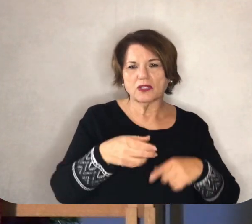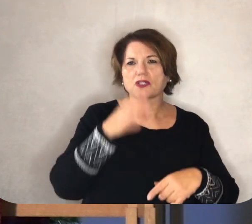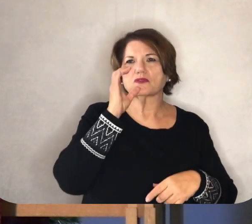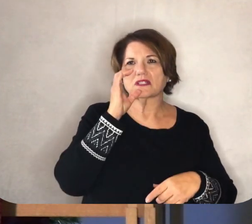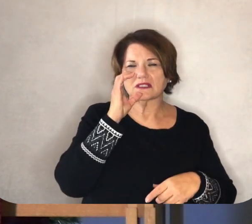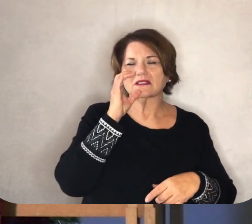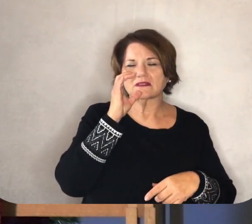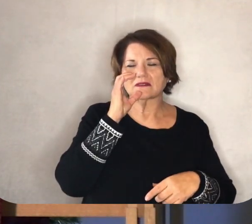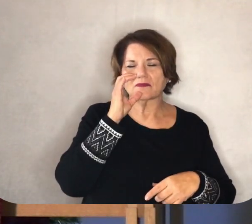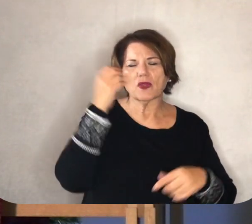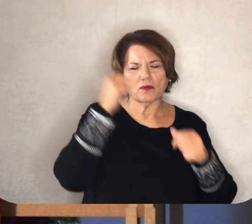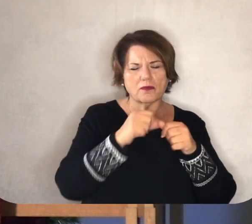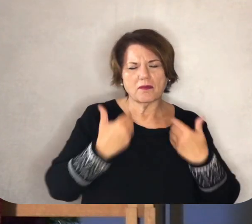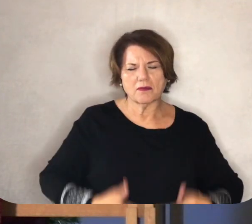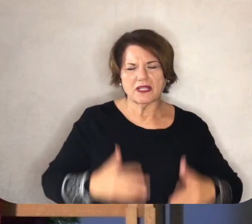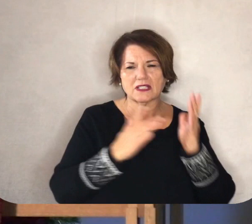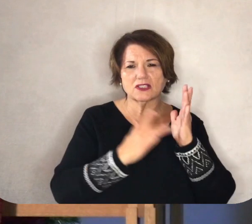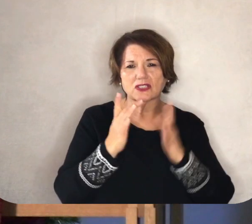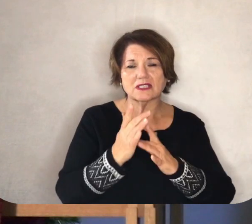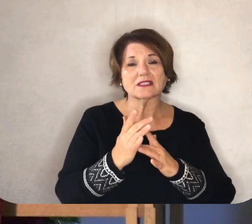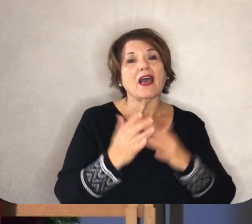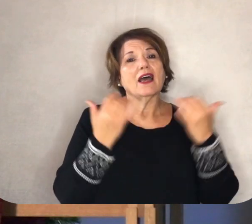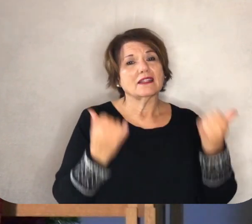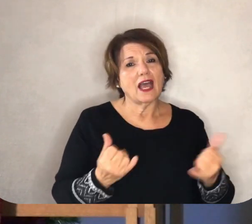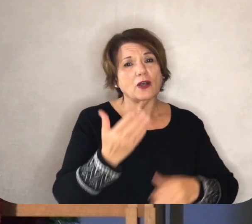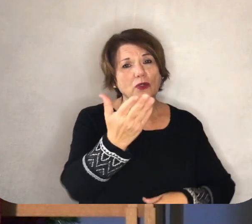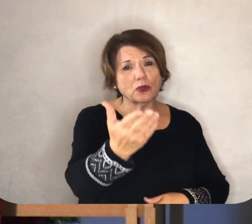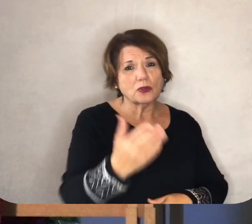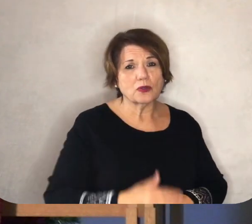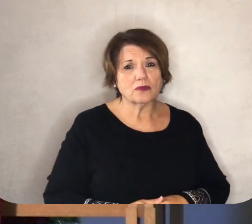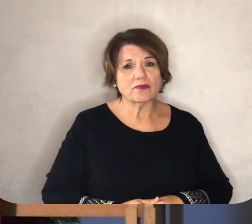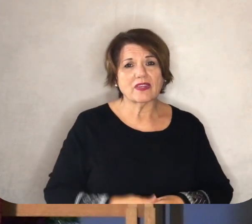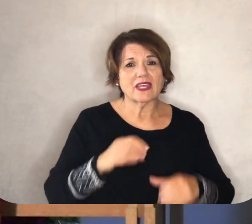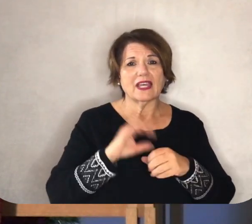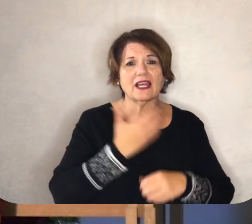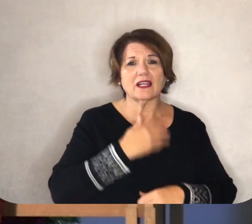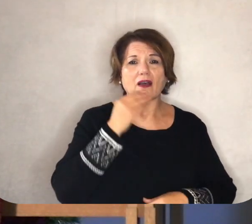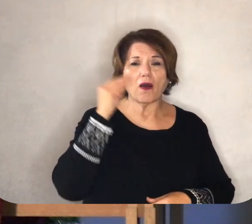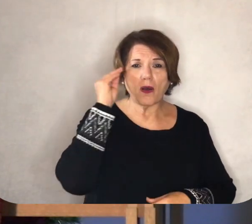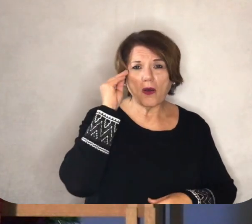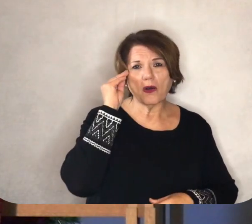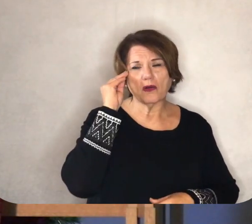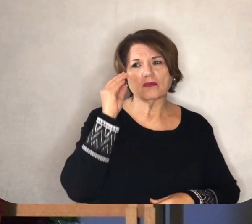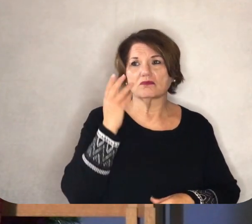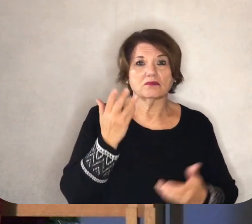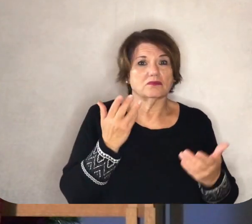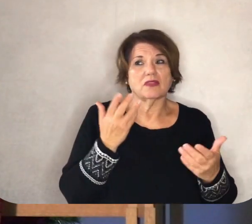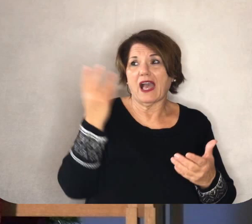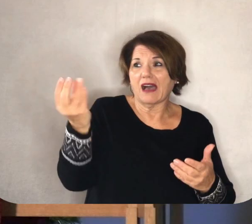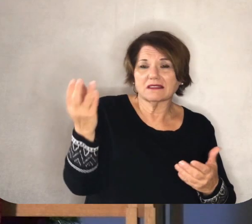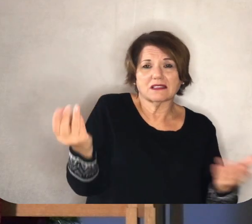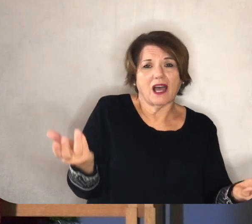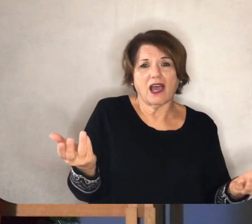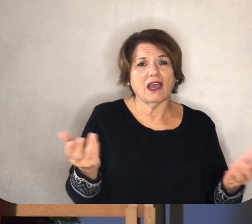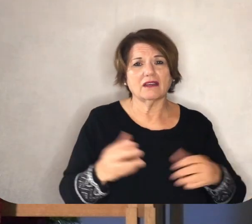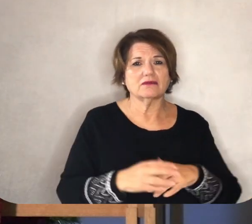remembering me." Let us come now, in our homes, outside, wherever you are,